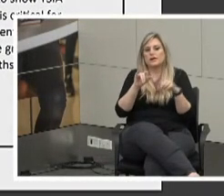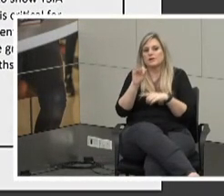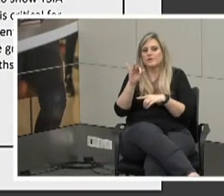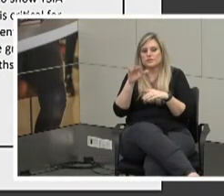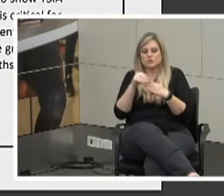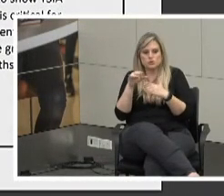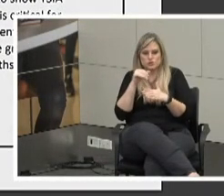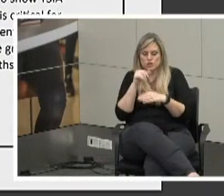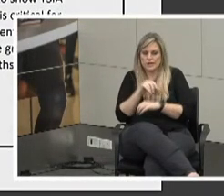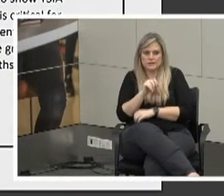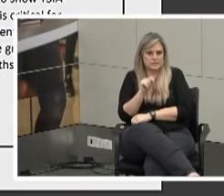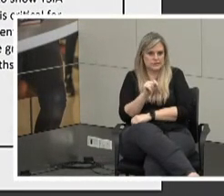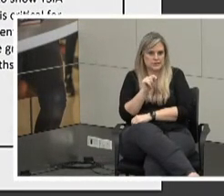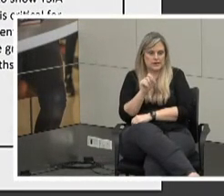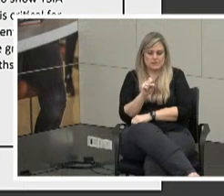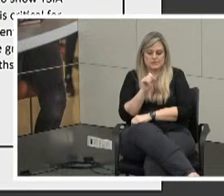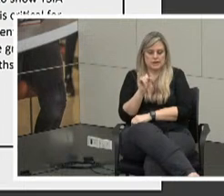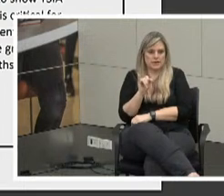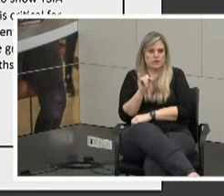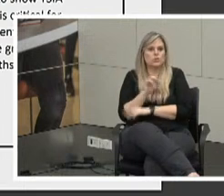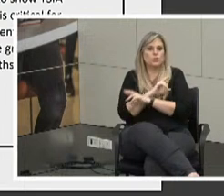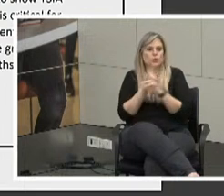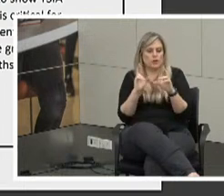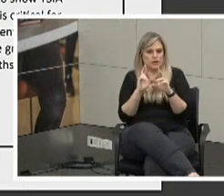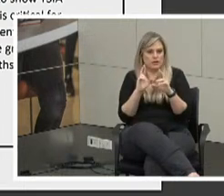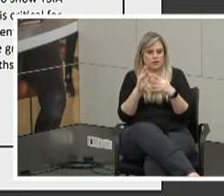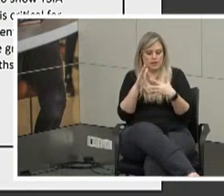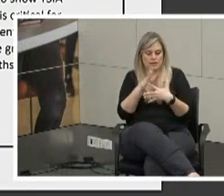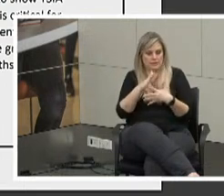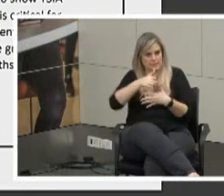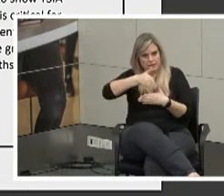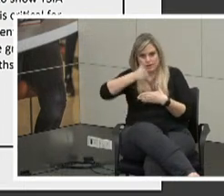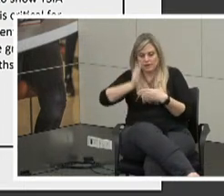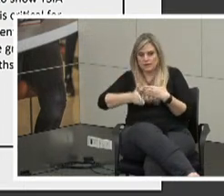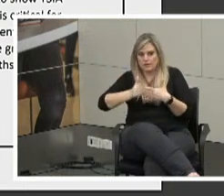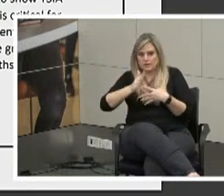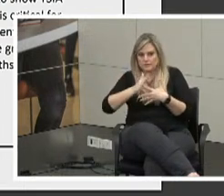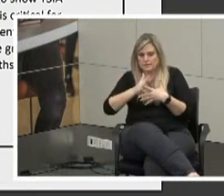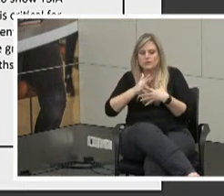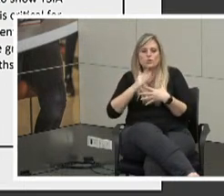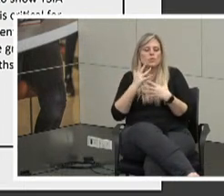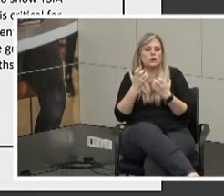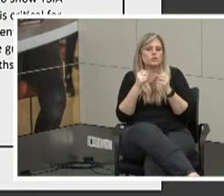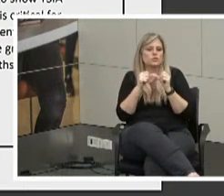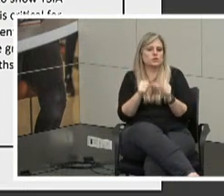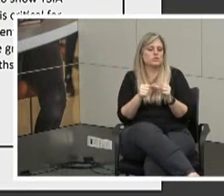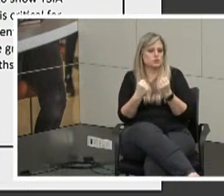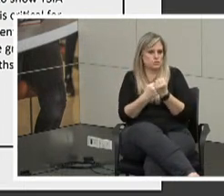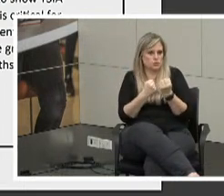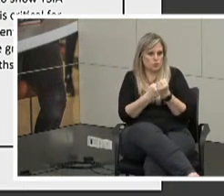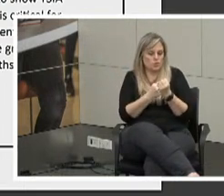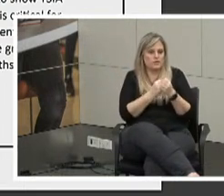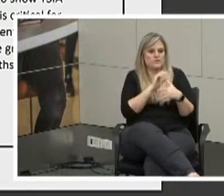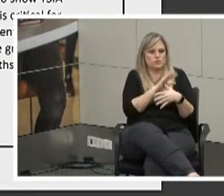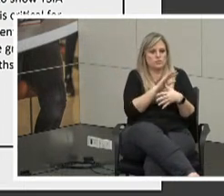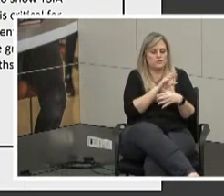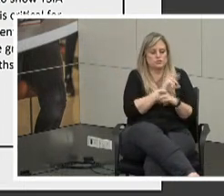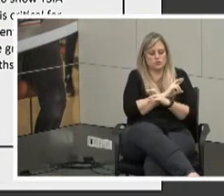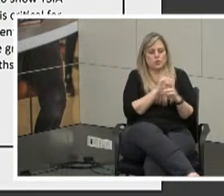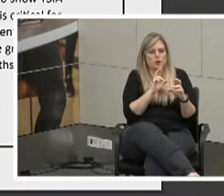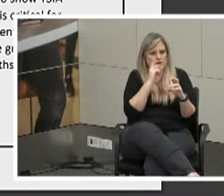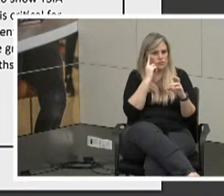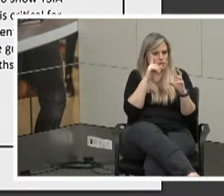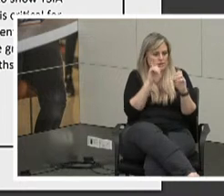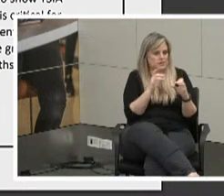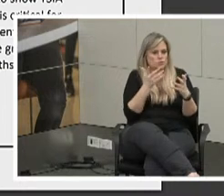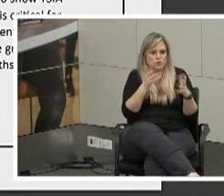are not TSI ready by the time they complete our 11th grade we still want to continue to support them in 12th grade and becoming TSI ready so we